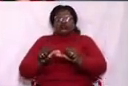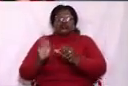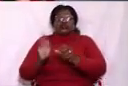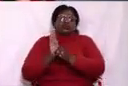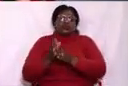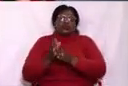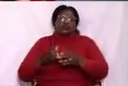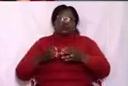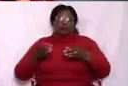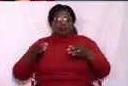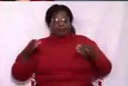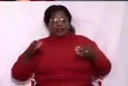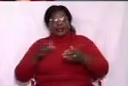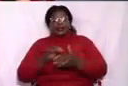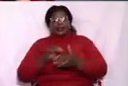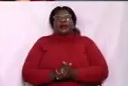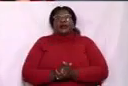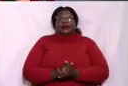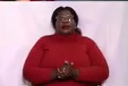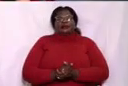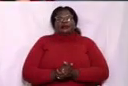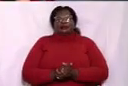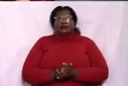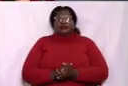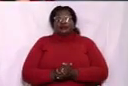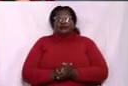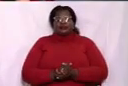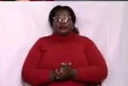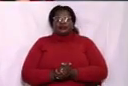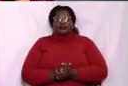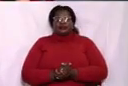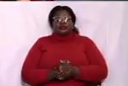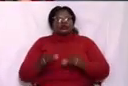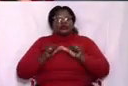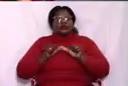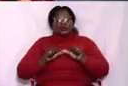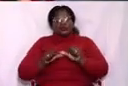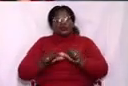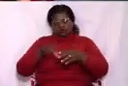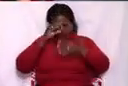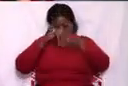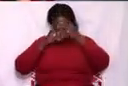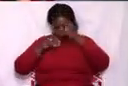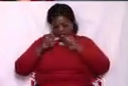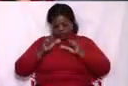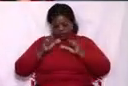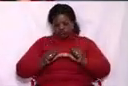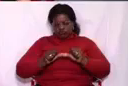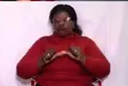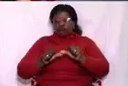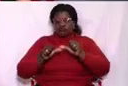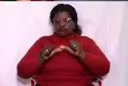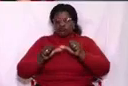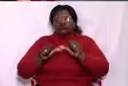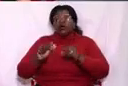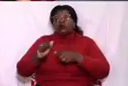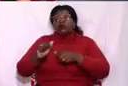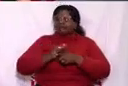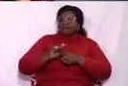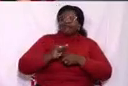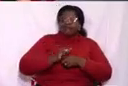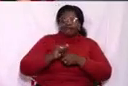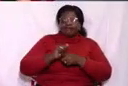the job. Oh, great. Yeah. Wow. And so I continue learning. Oh, so you just practice